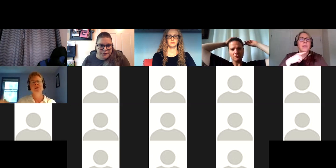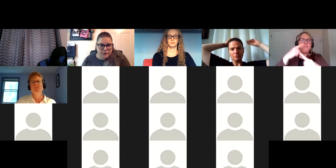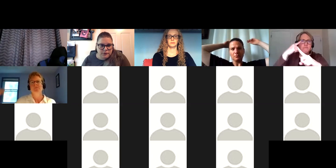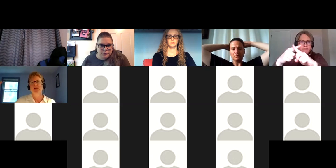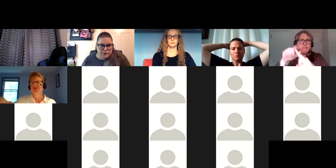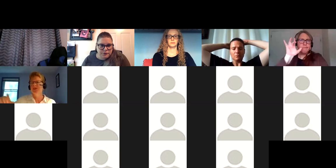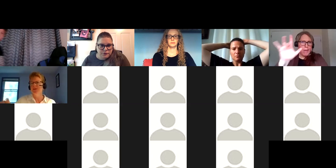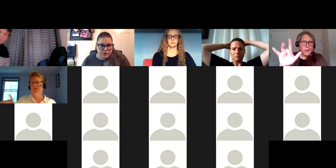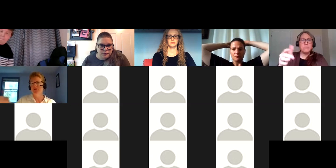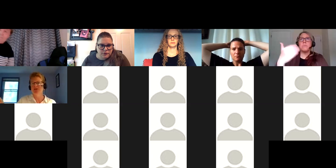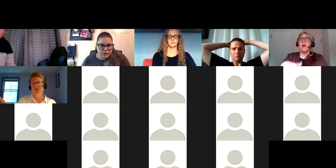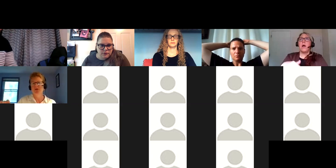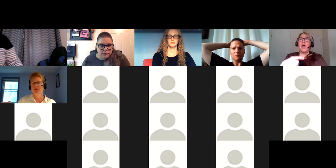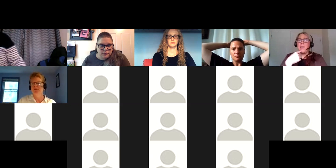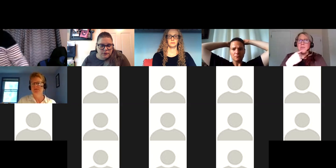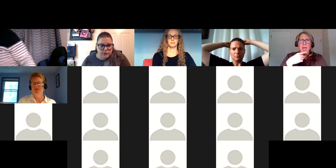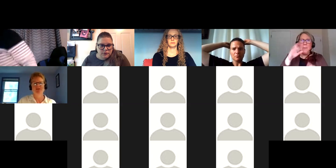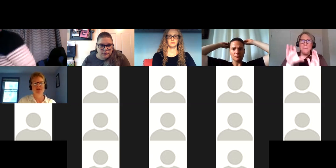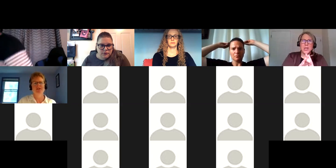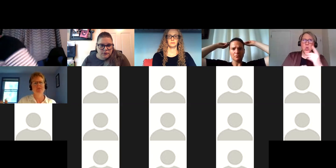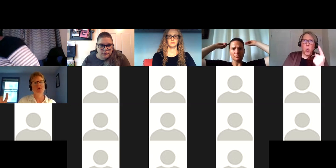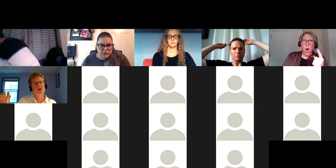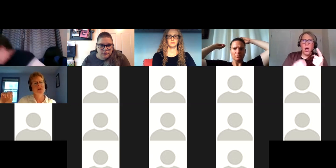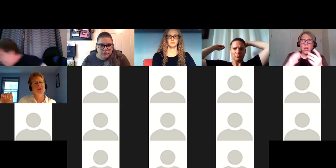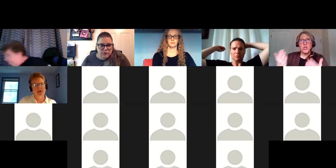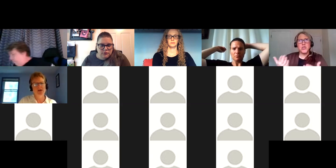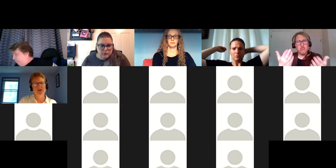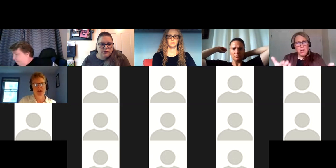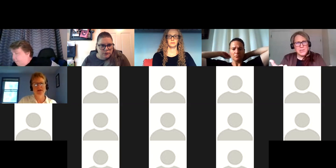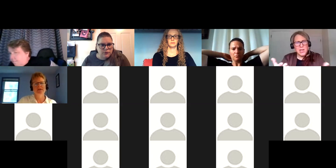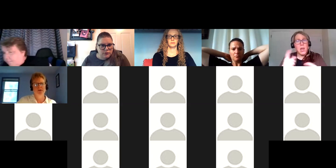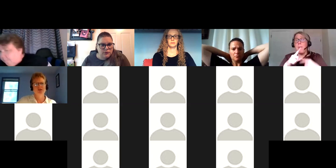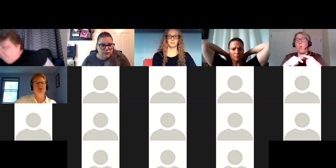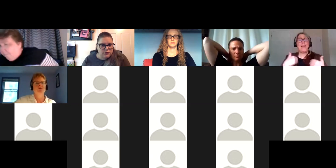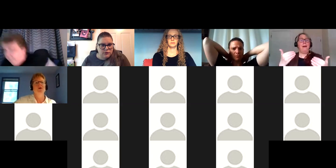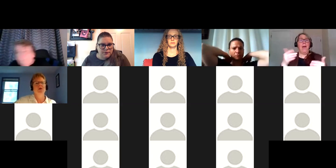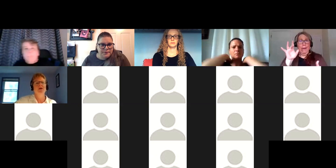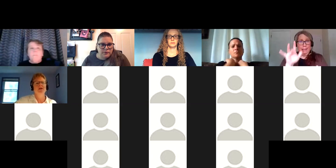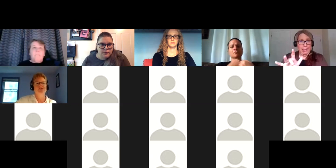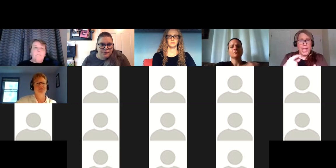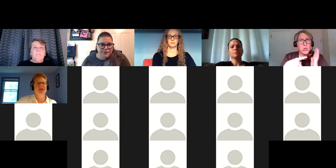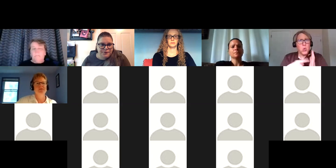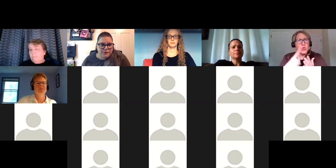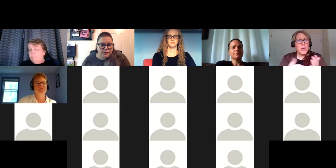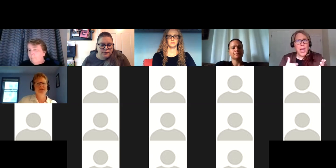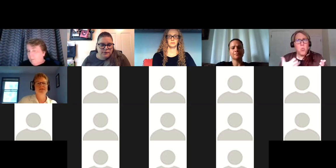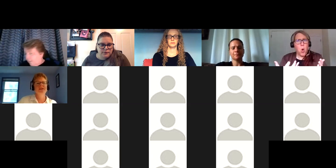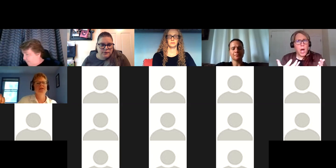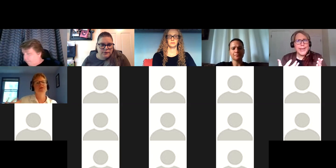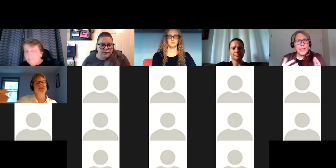then it just keeps saying picture 1 suggested. But when I click on that, it showed what I wanted it to read.